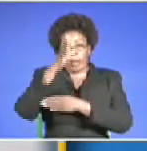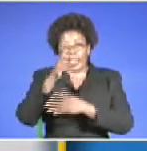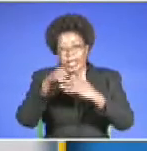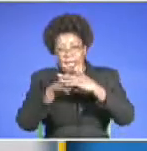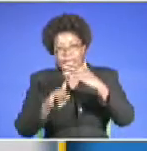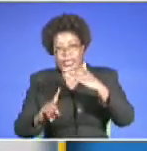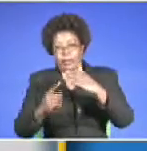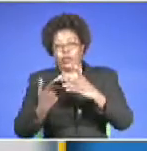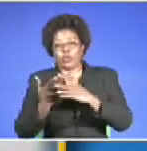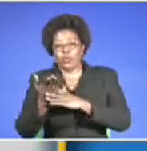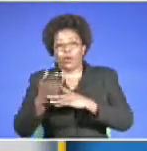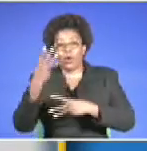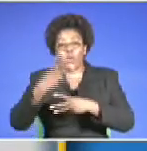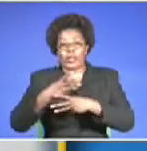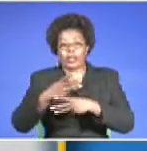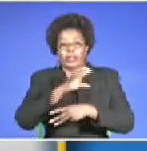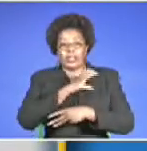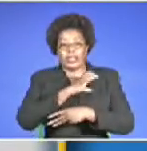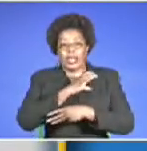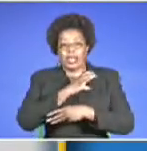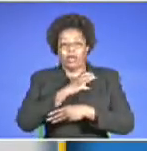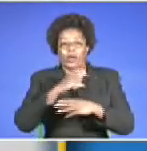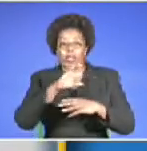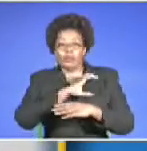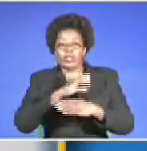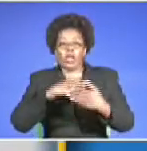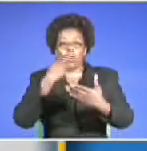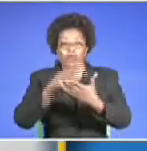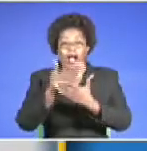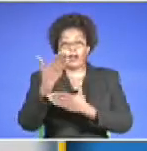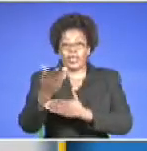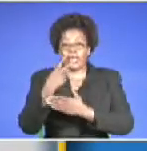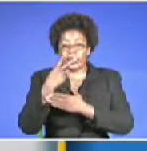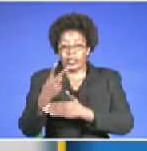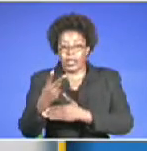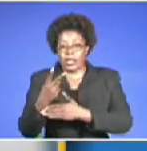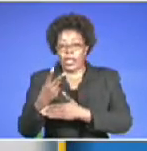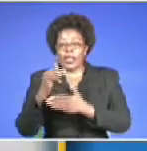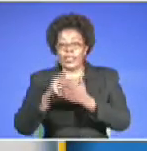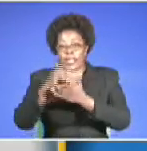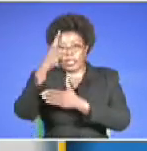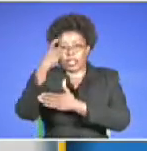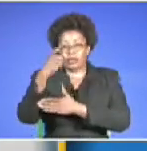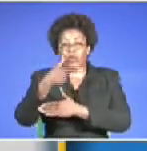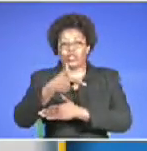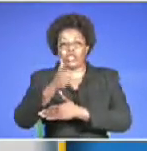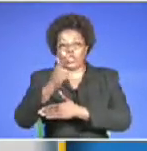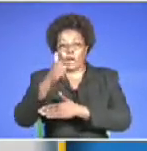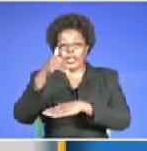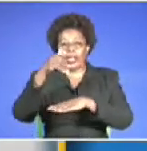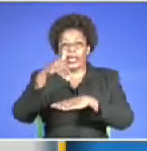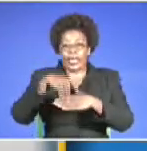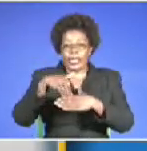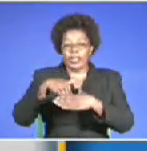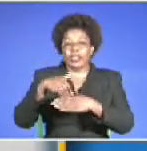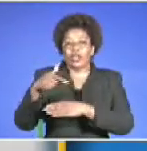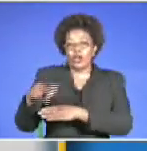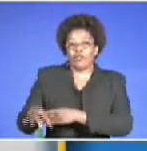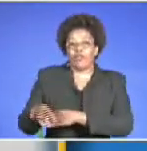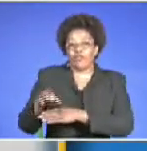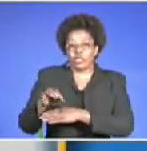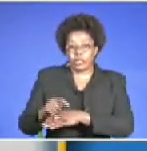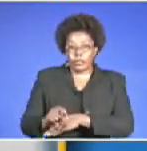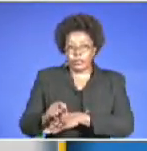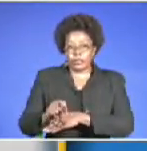escape through a window. Now, police say when officers arrived at the scene, they engaged the armed suspect, who was shot in the foot. Police also report that he